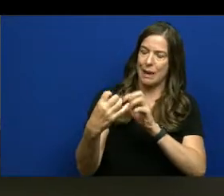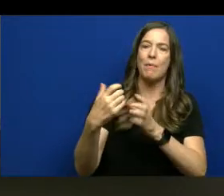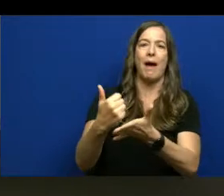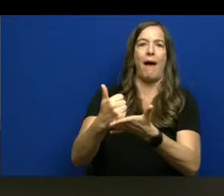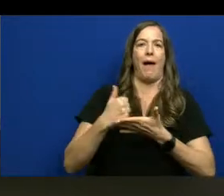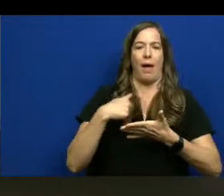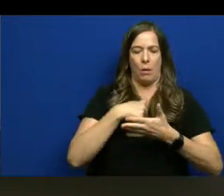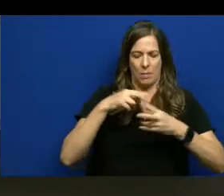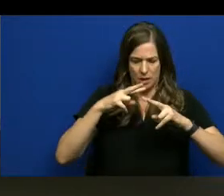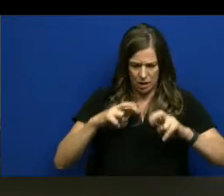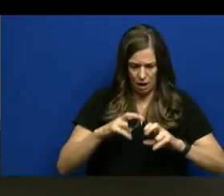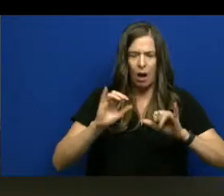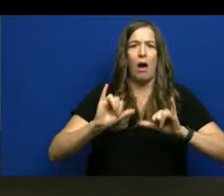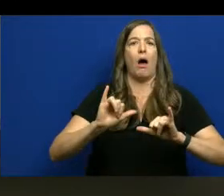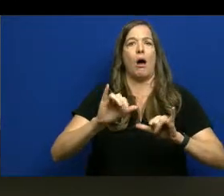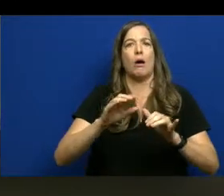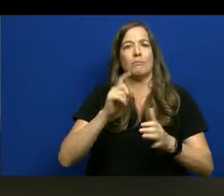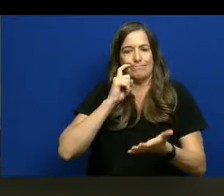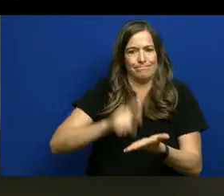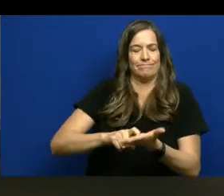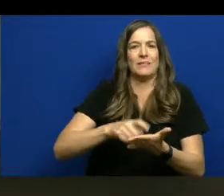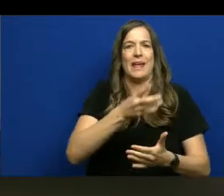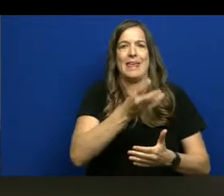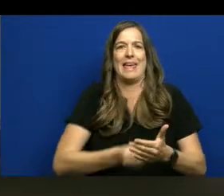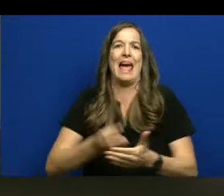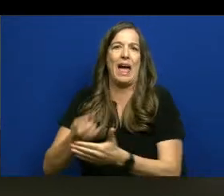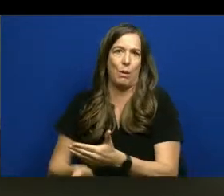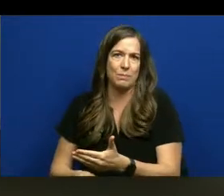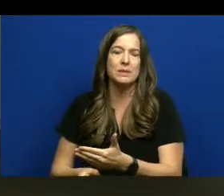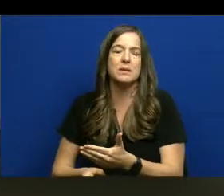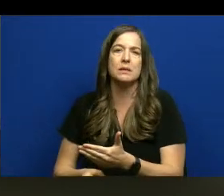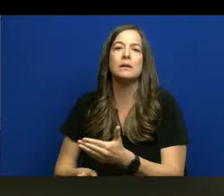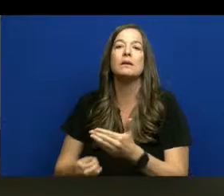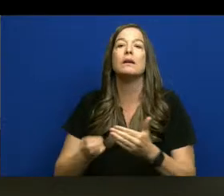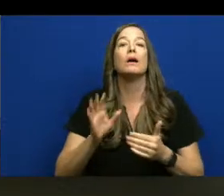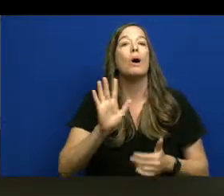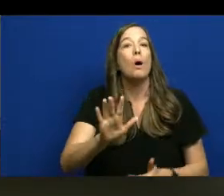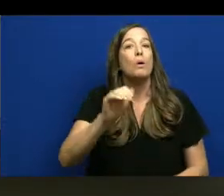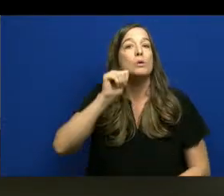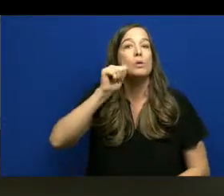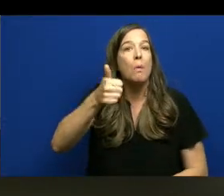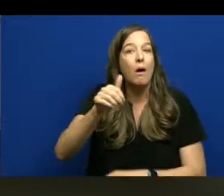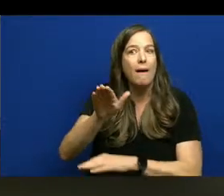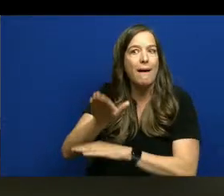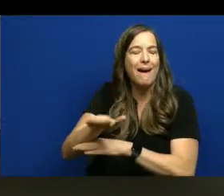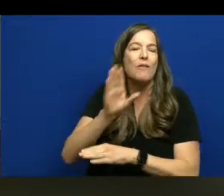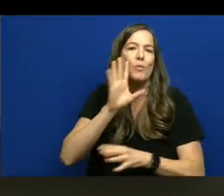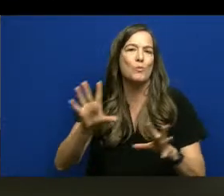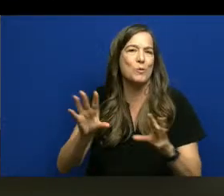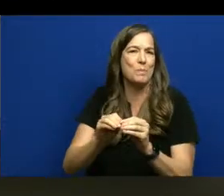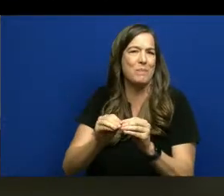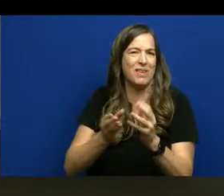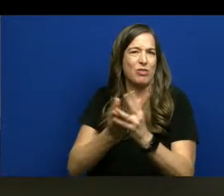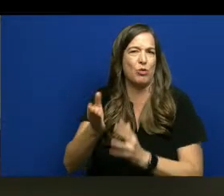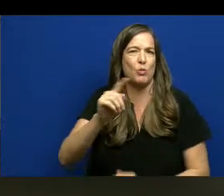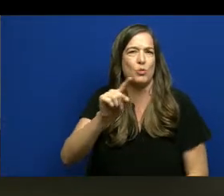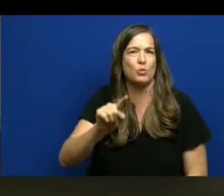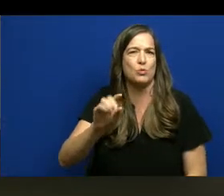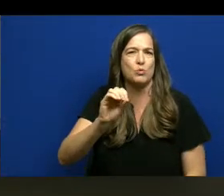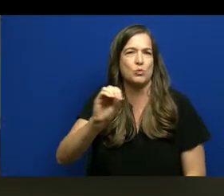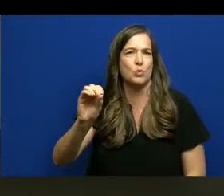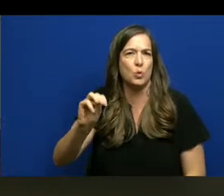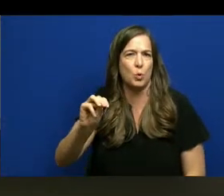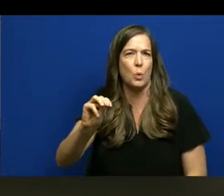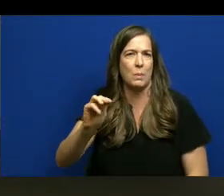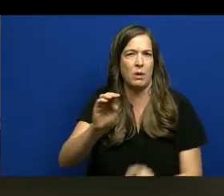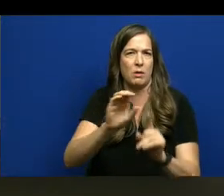that. We will be meeting again tomorrow afternoon via Zoom to talk over next steps and to